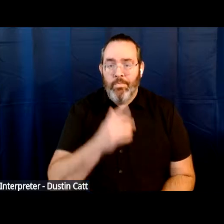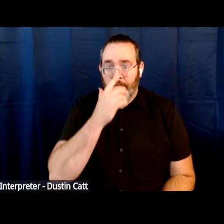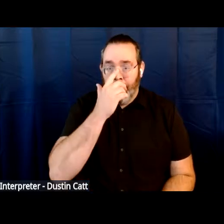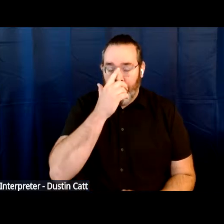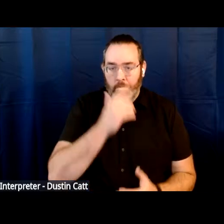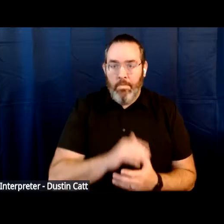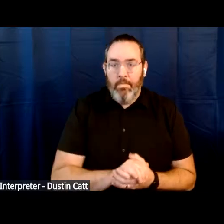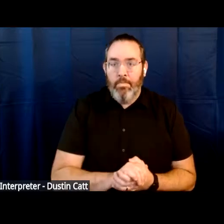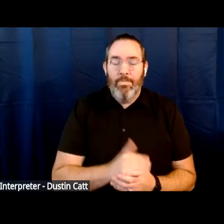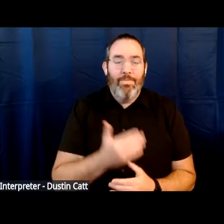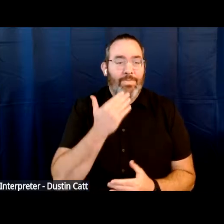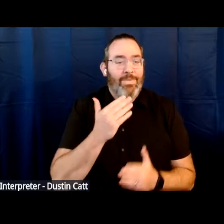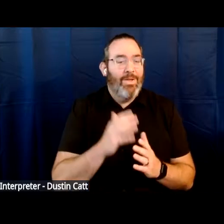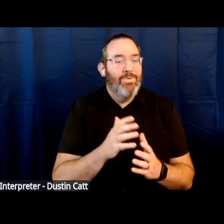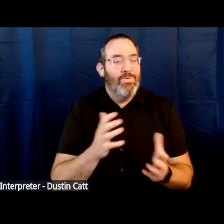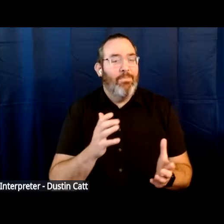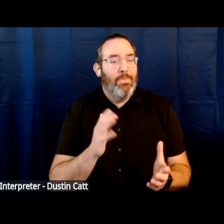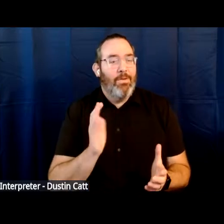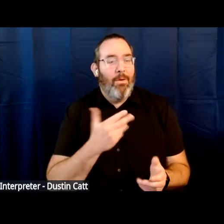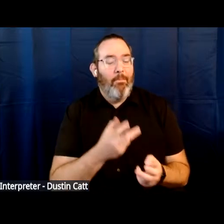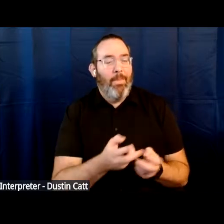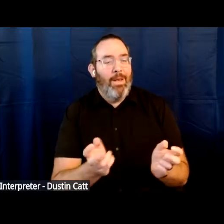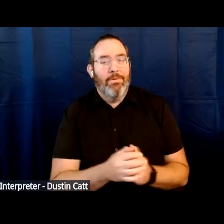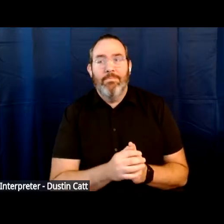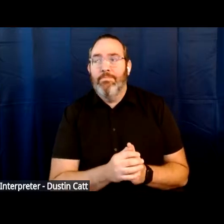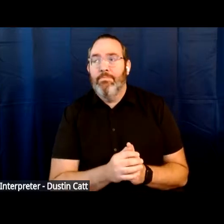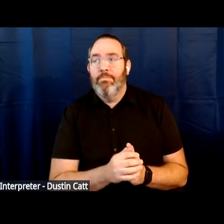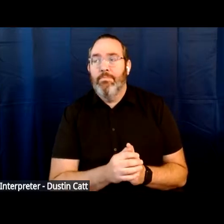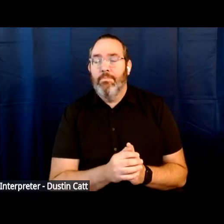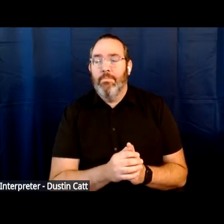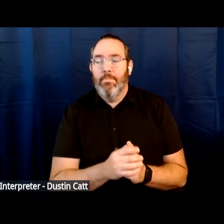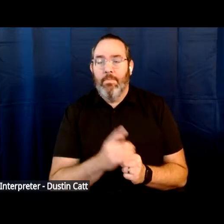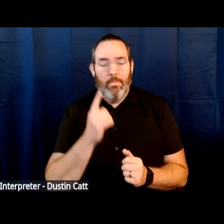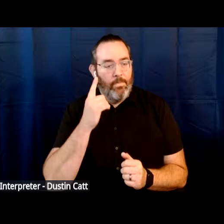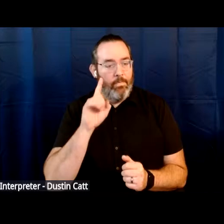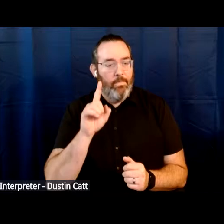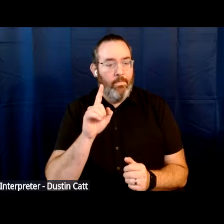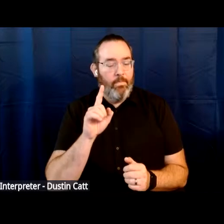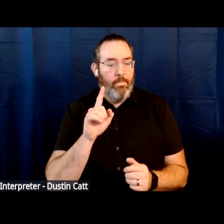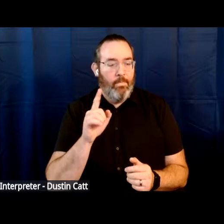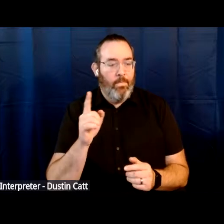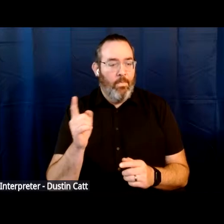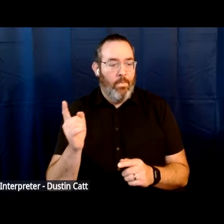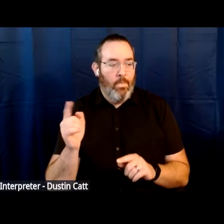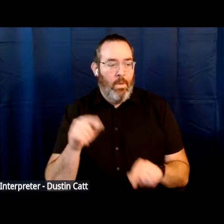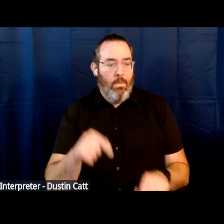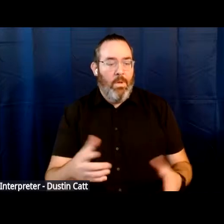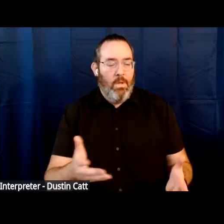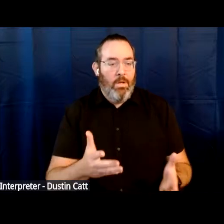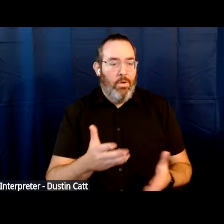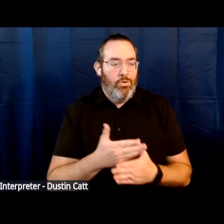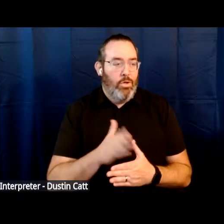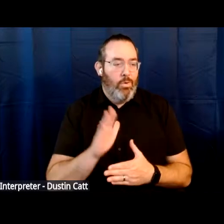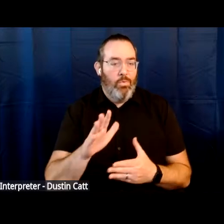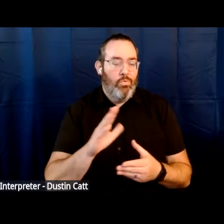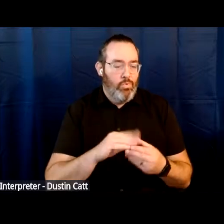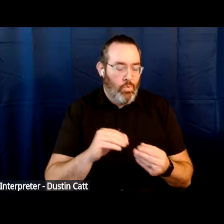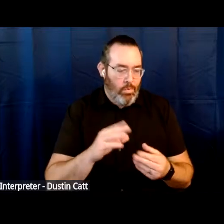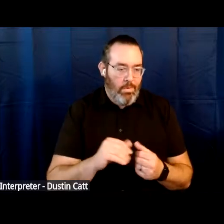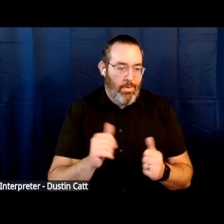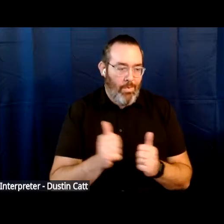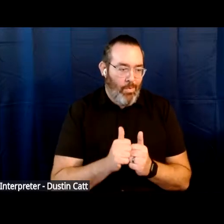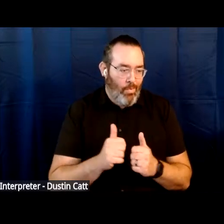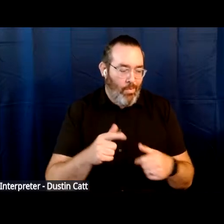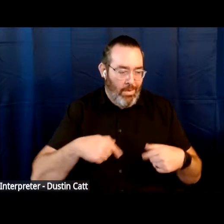Well, thank you so much to our panelists for, coming here, sharing your story with all of